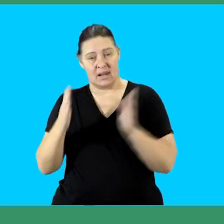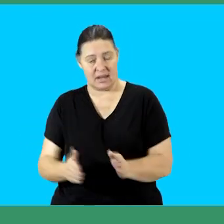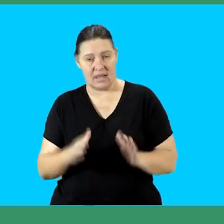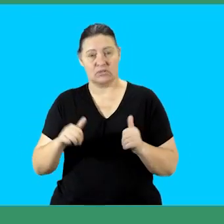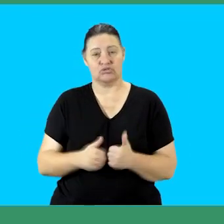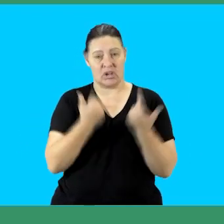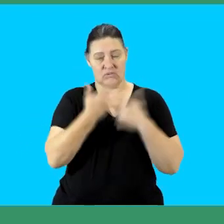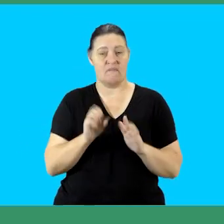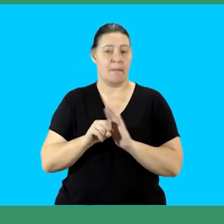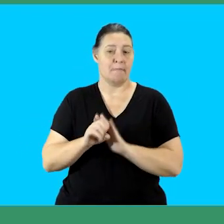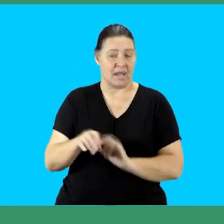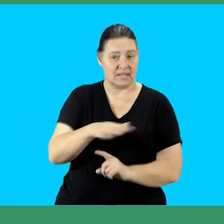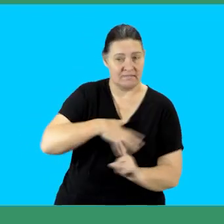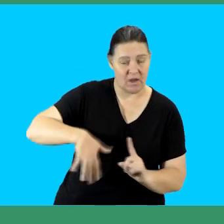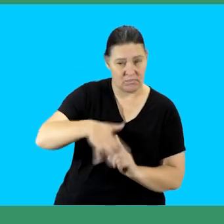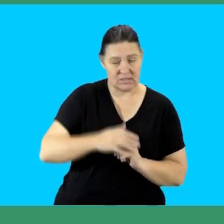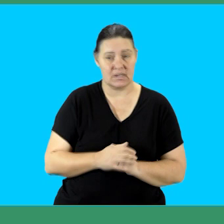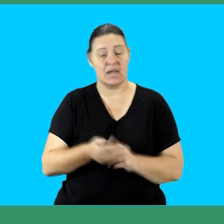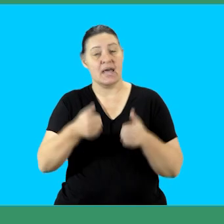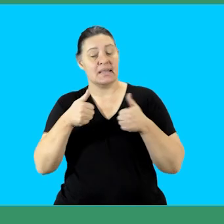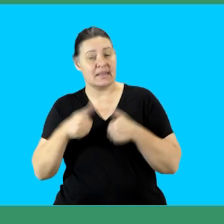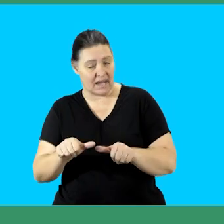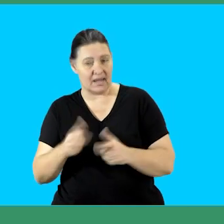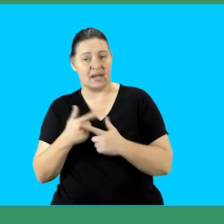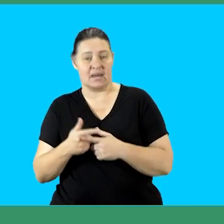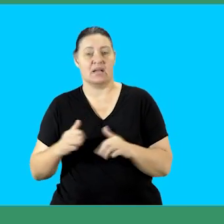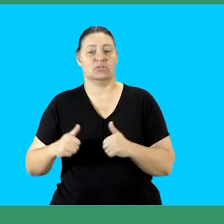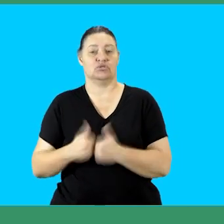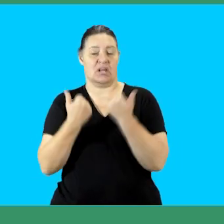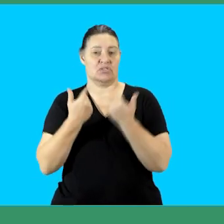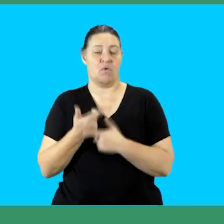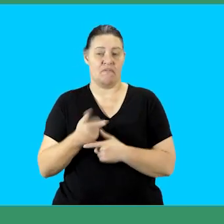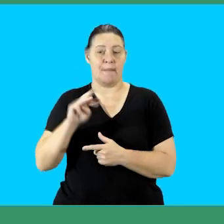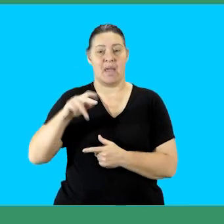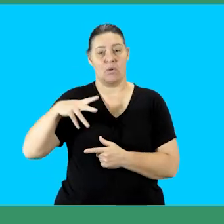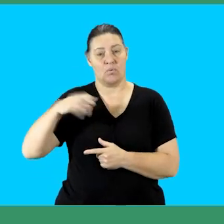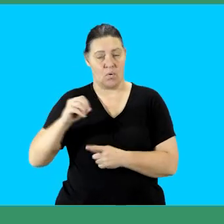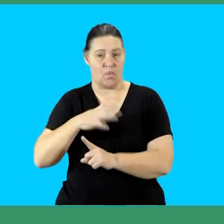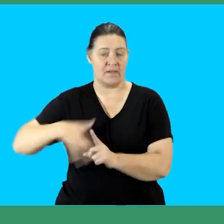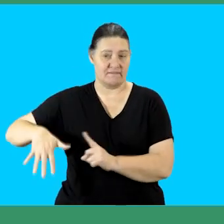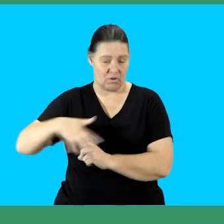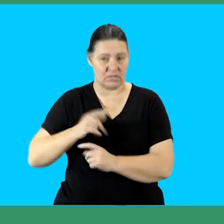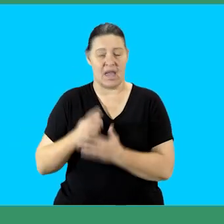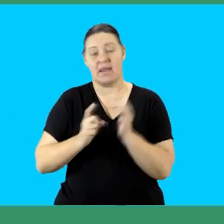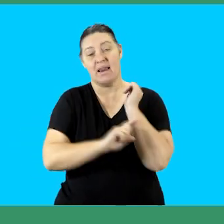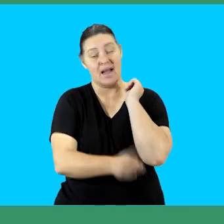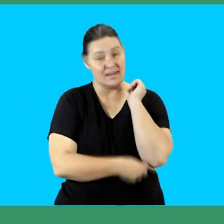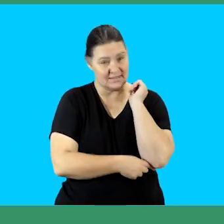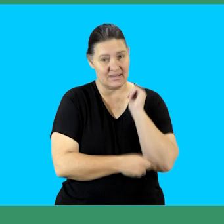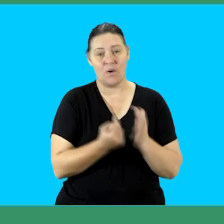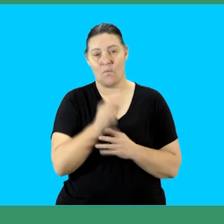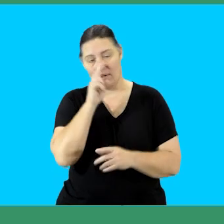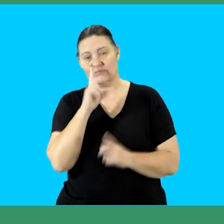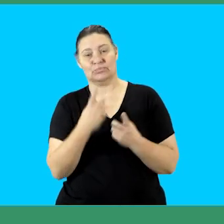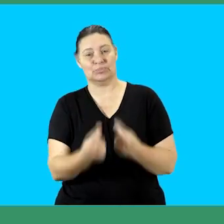move on to the challenges of the market environment, then we move on to the challenges of macro environment, and